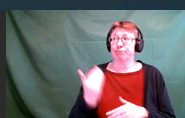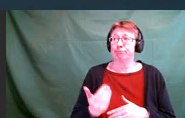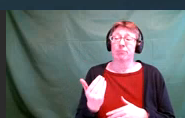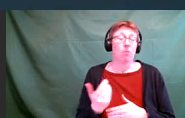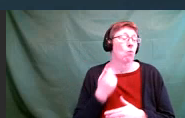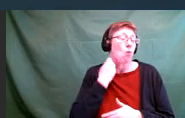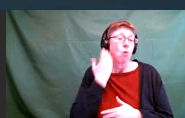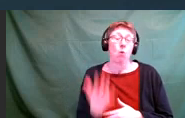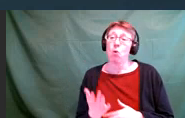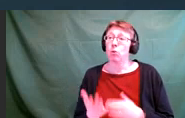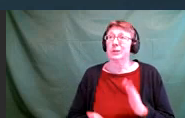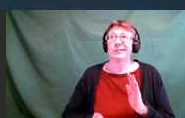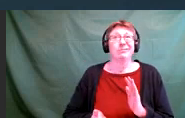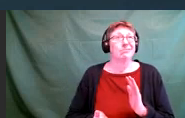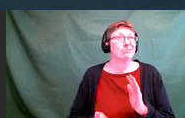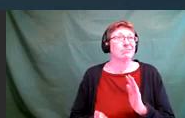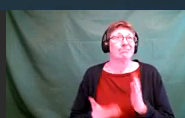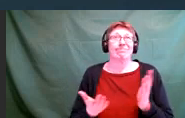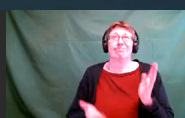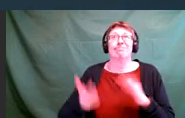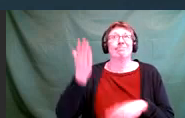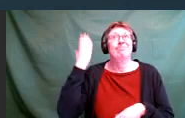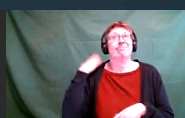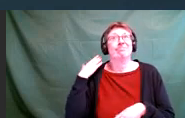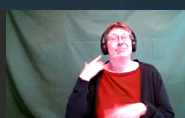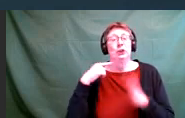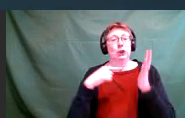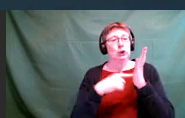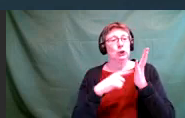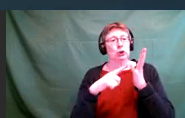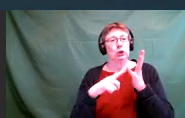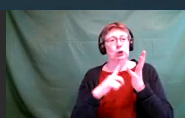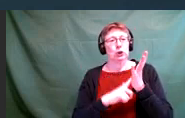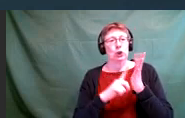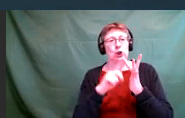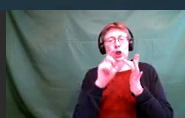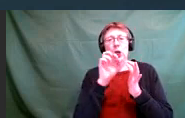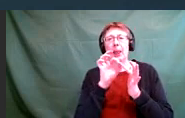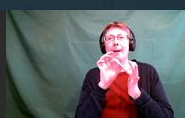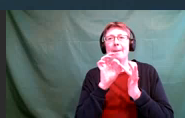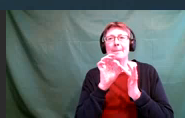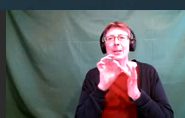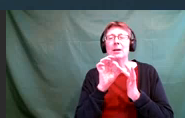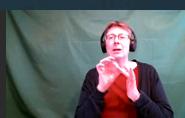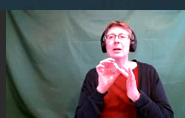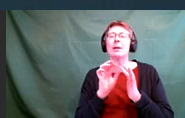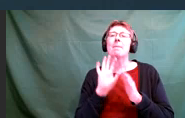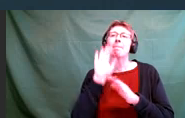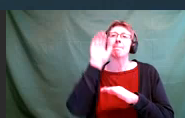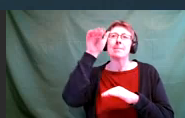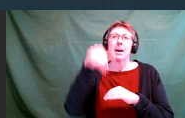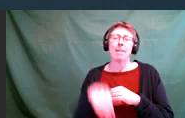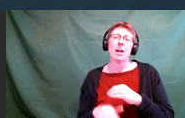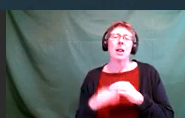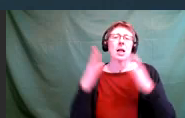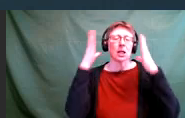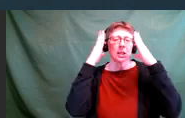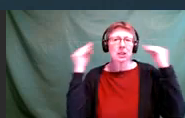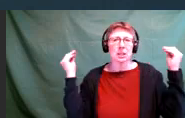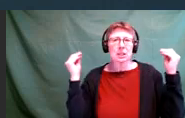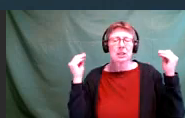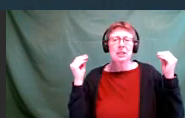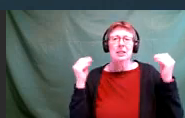markets, going back to the tulip bubble in 17th century Netherlands.